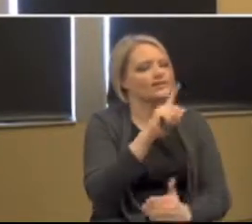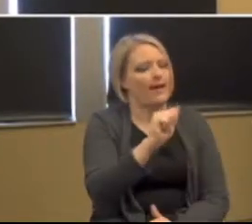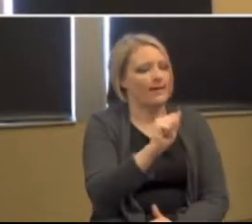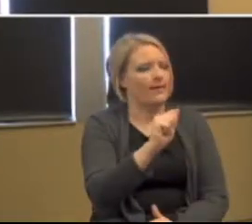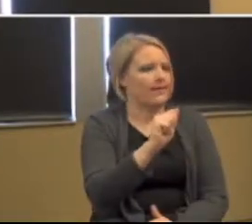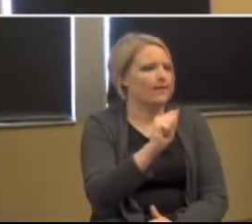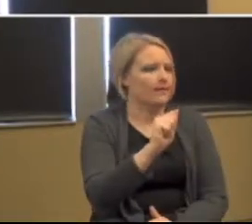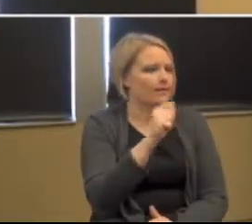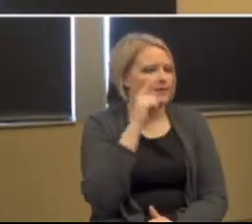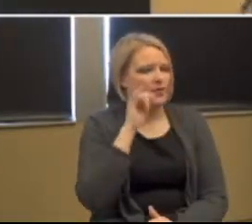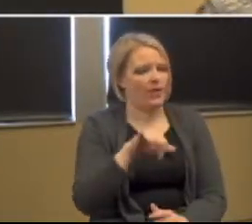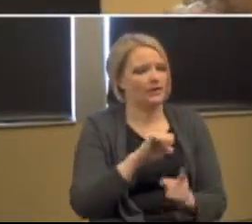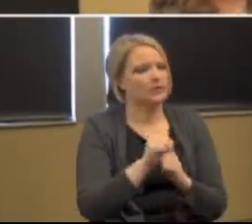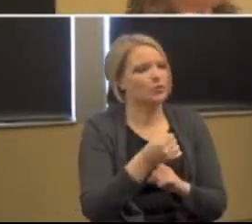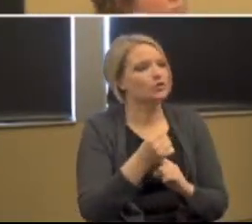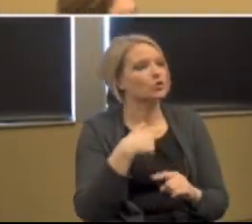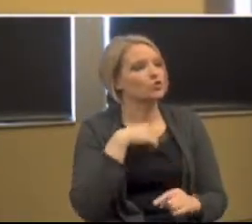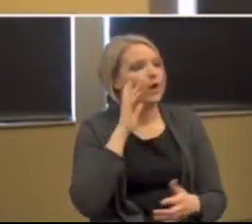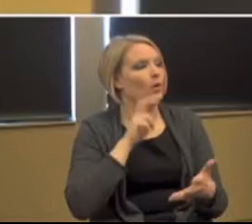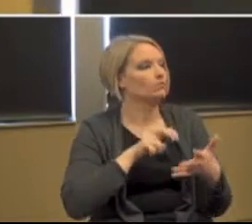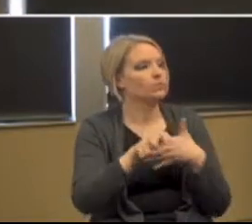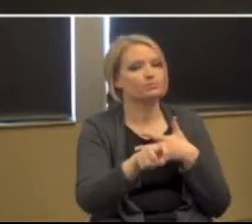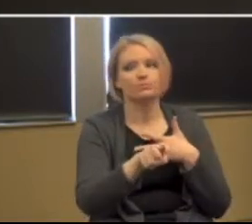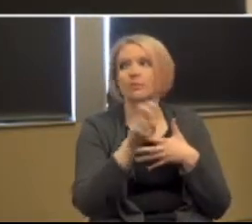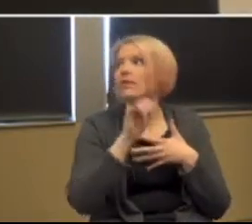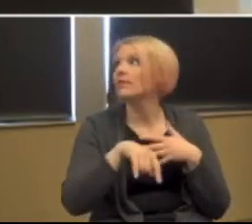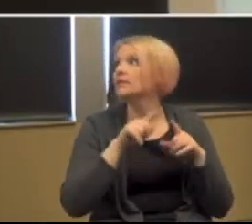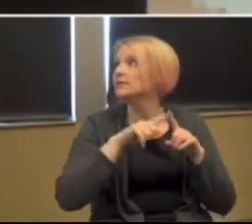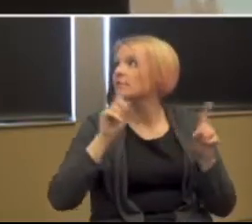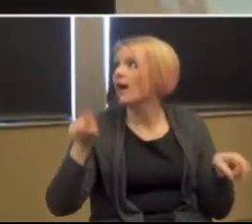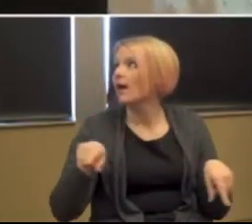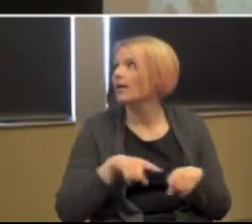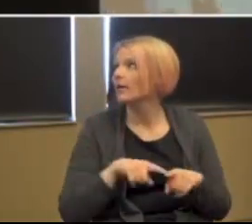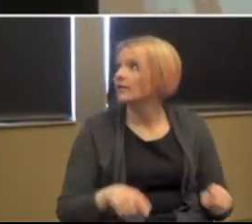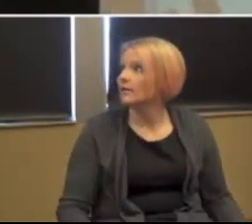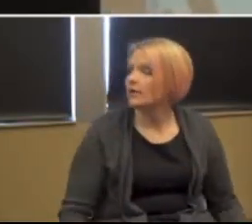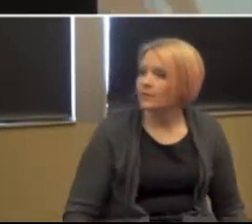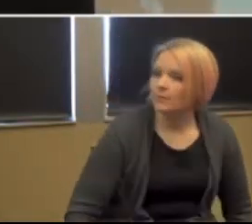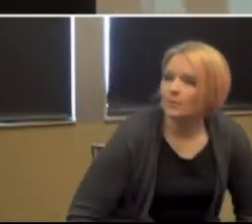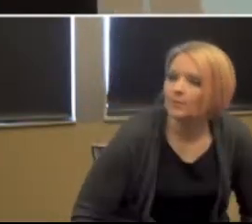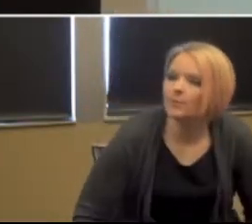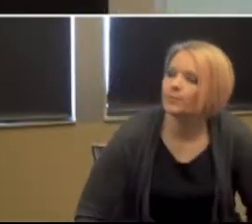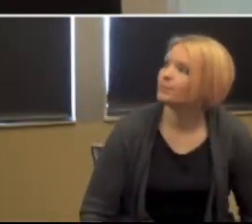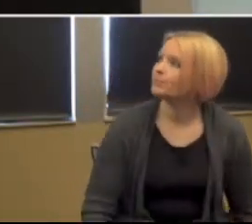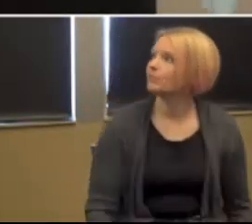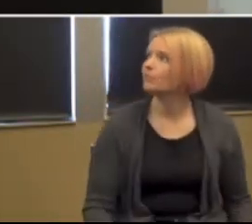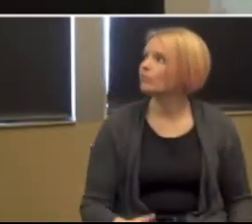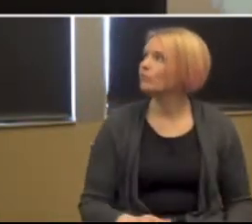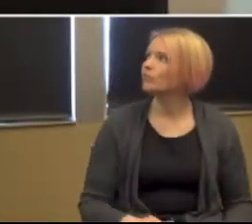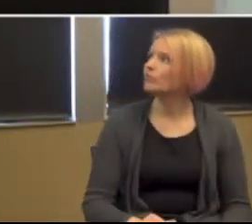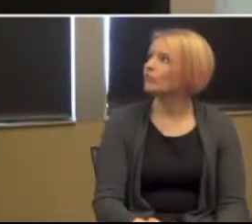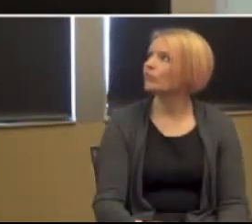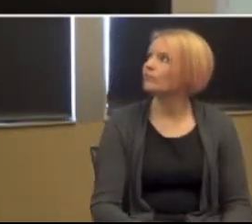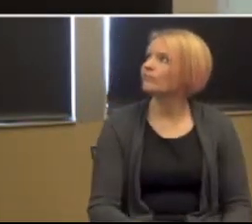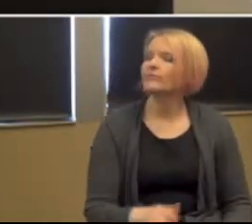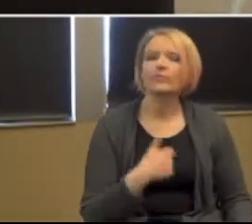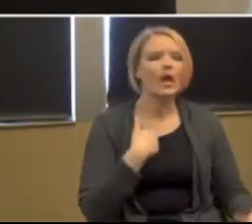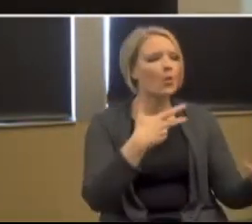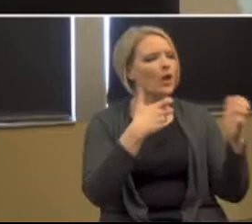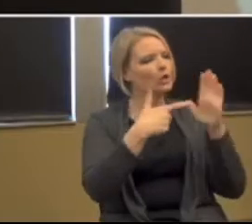collection. So I'm going to jump forward to this slide and just show you a list of possible, and